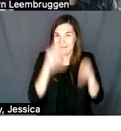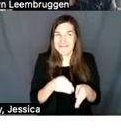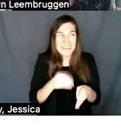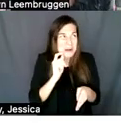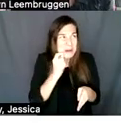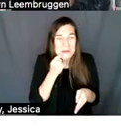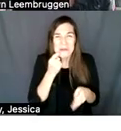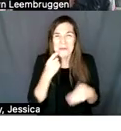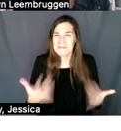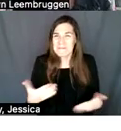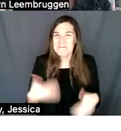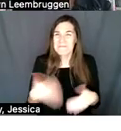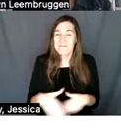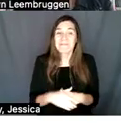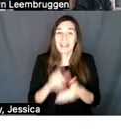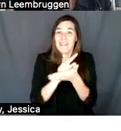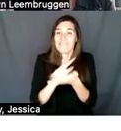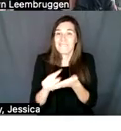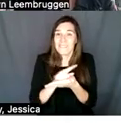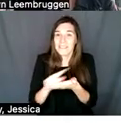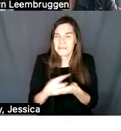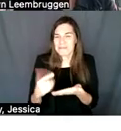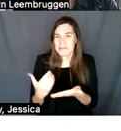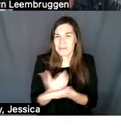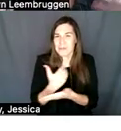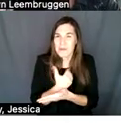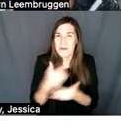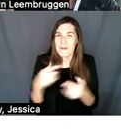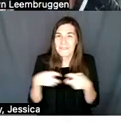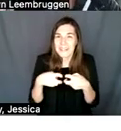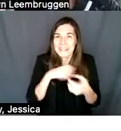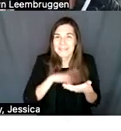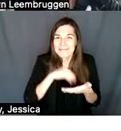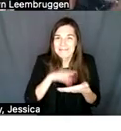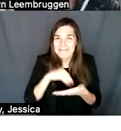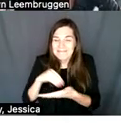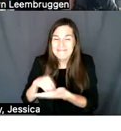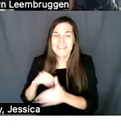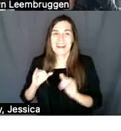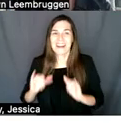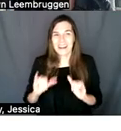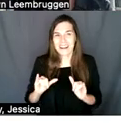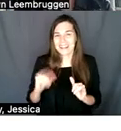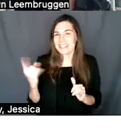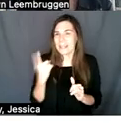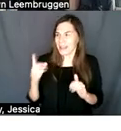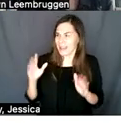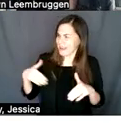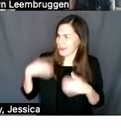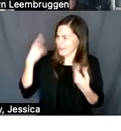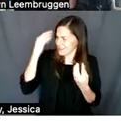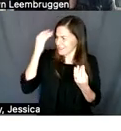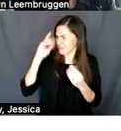thing ever. Every single week, I'm learning about the new physics, about something that I haven't really thought about